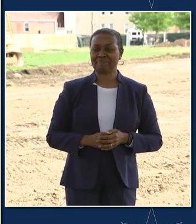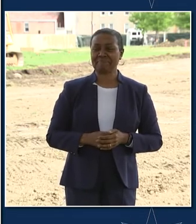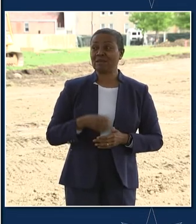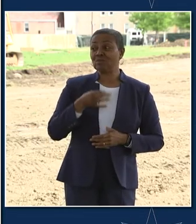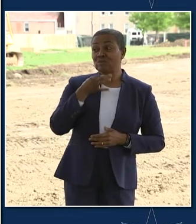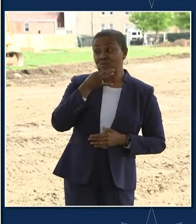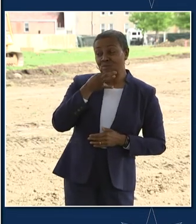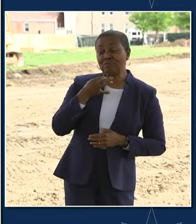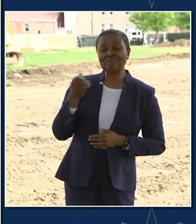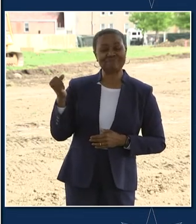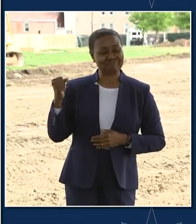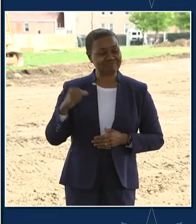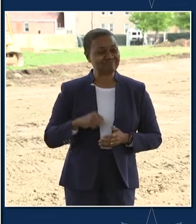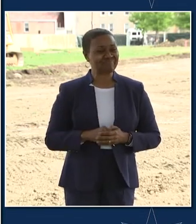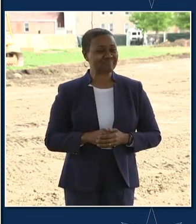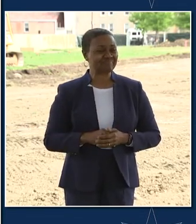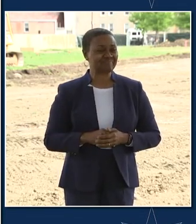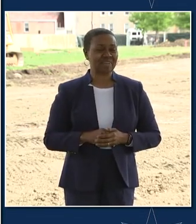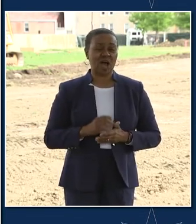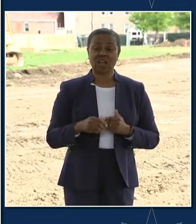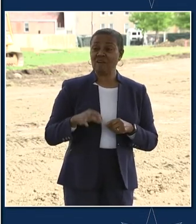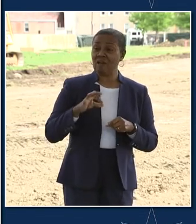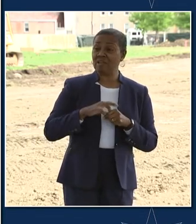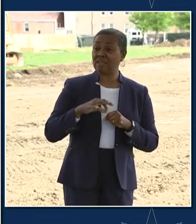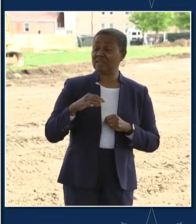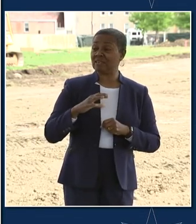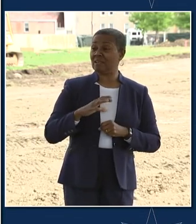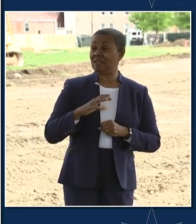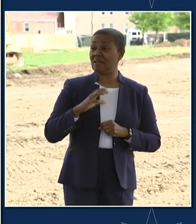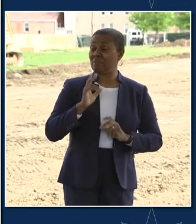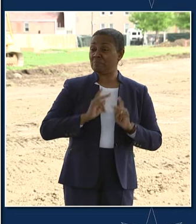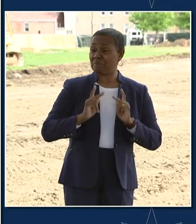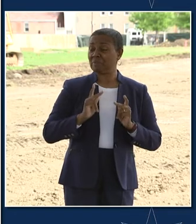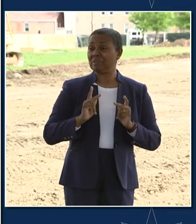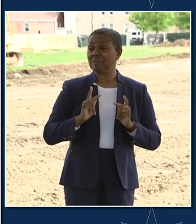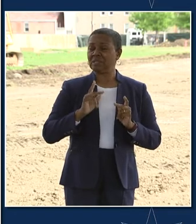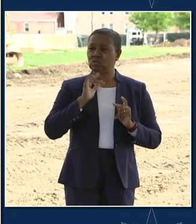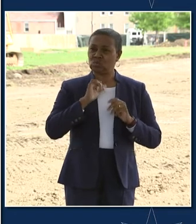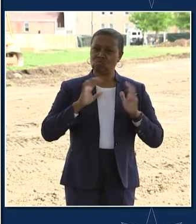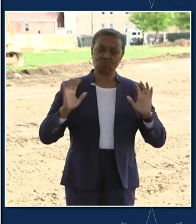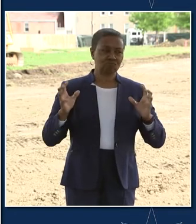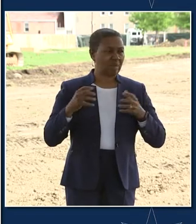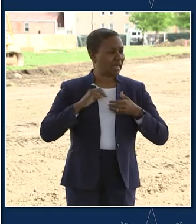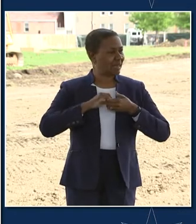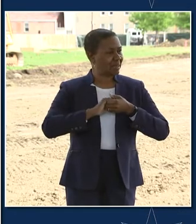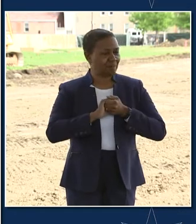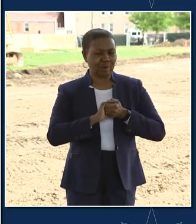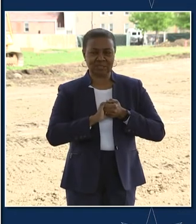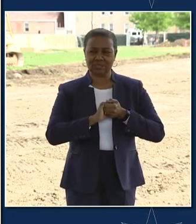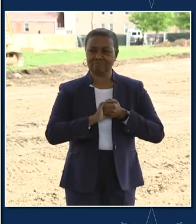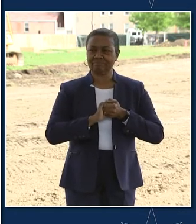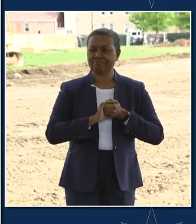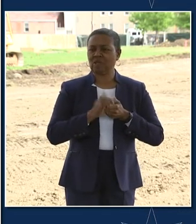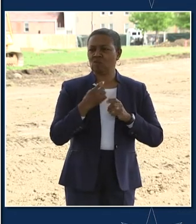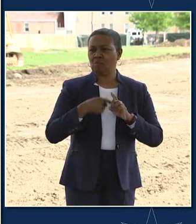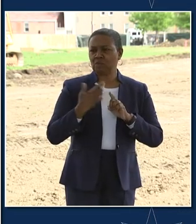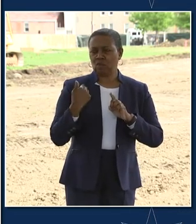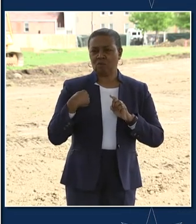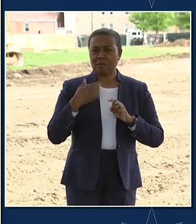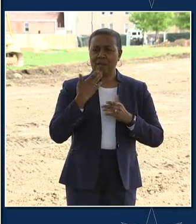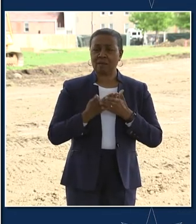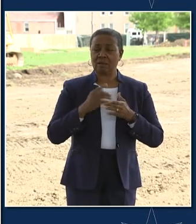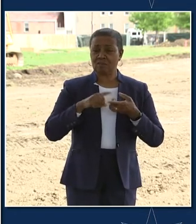That's right. All of our elected officials, this was really a true collaboration. You know, some months ago, where my